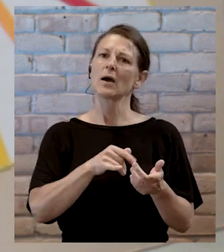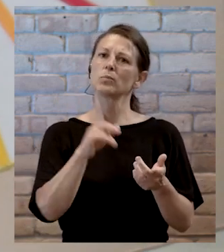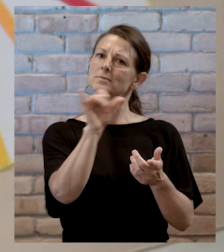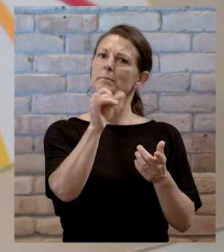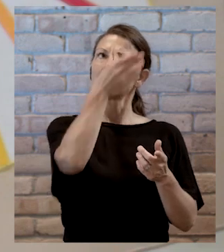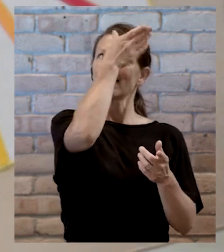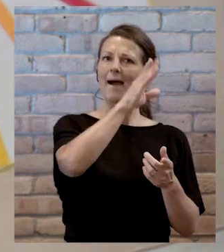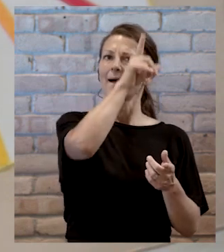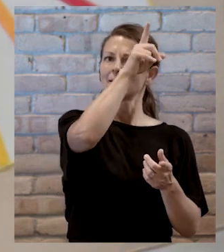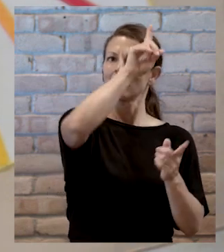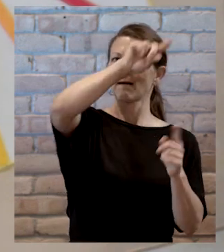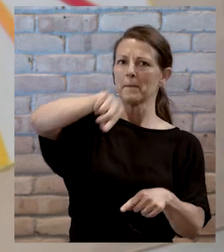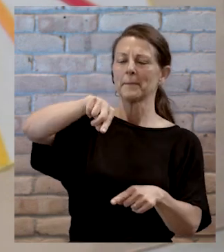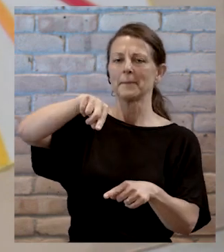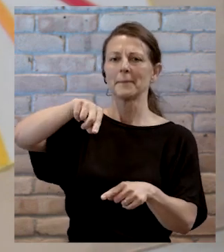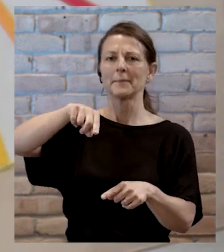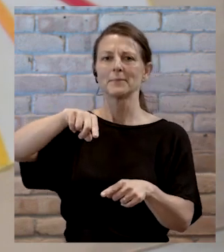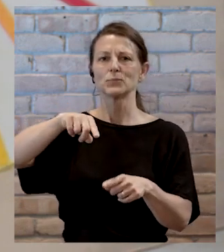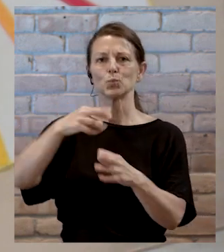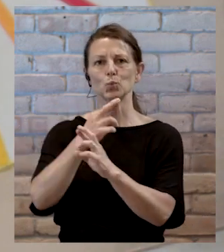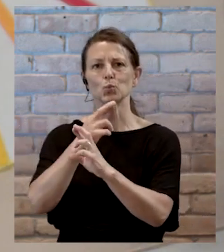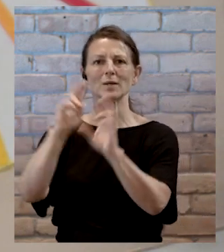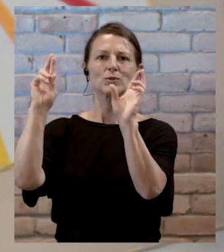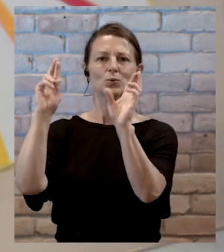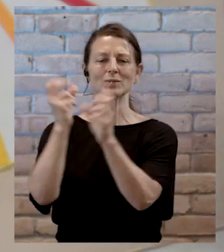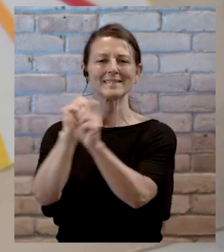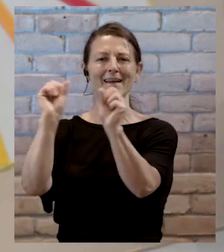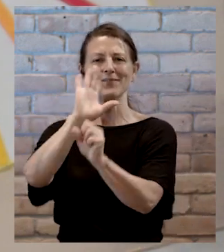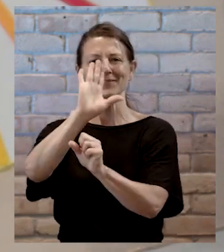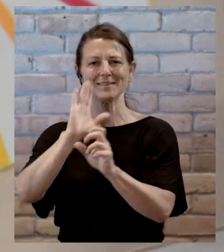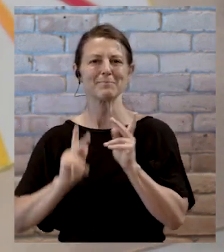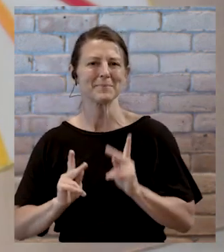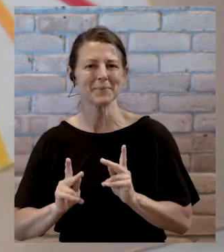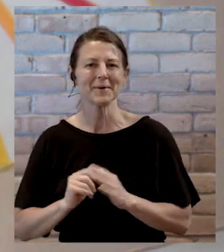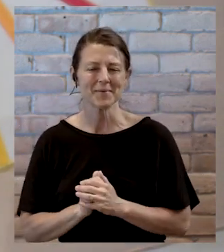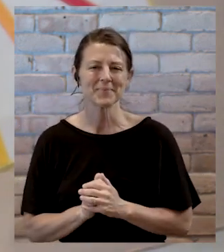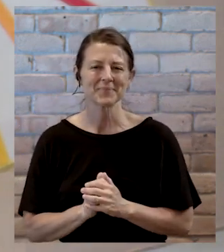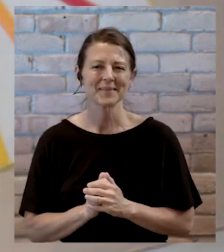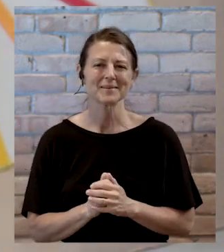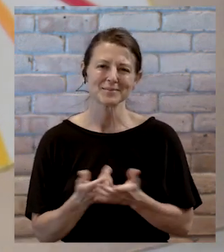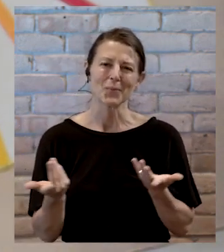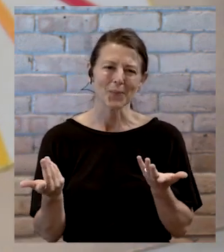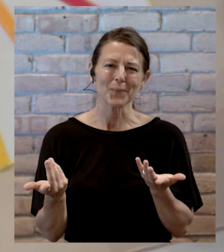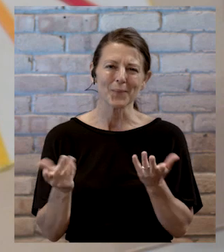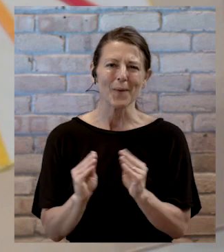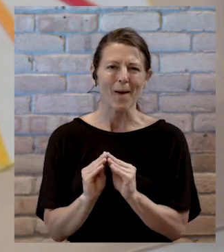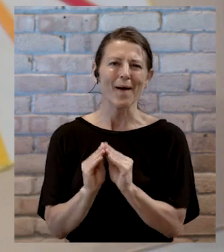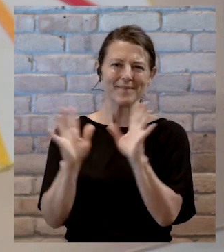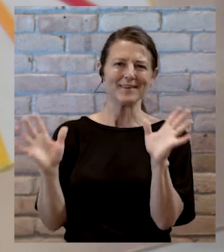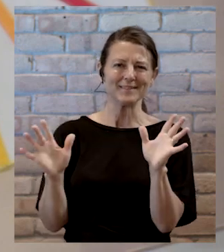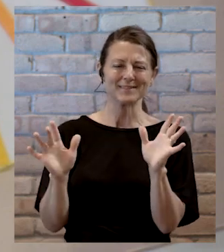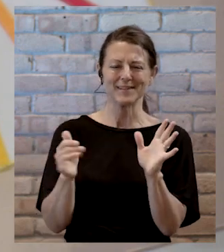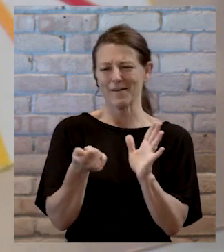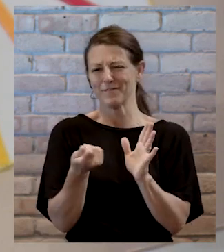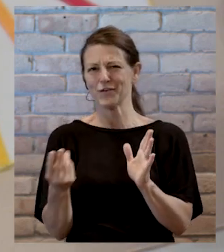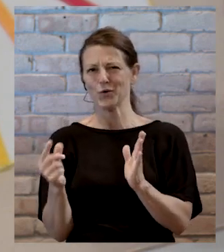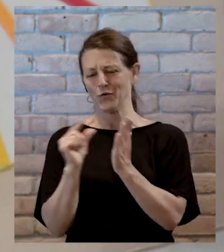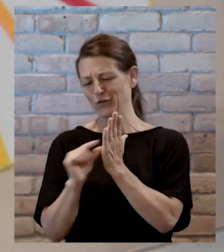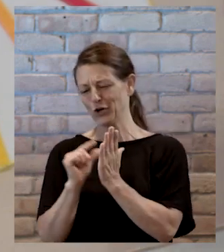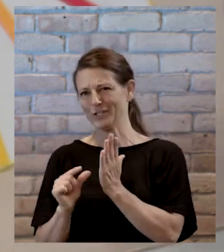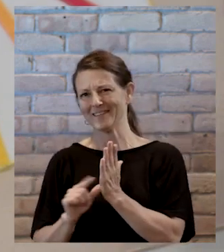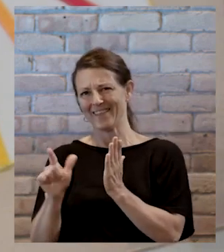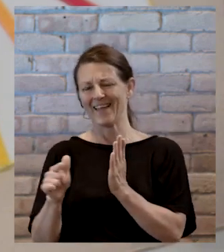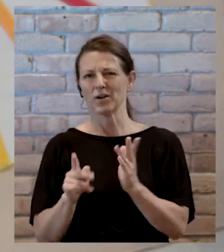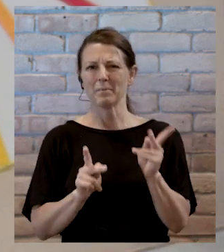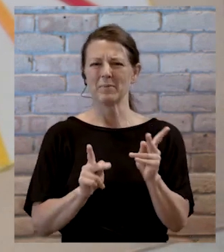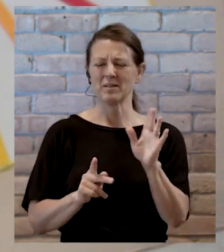save his people. And so it's no wonder then that a few verses later, the people are saying to